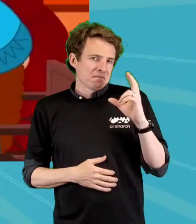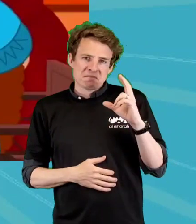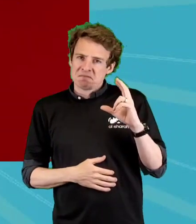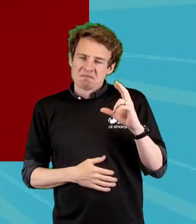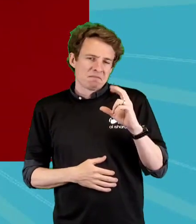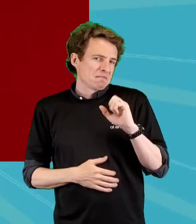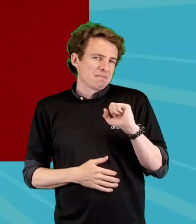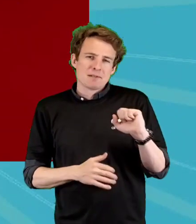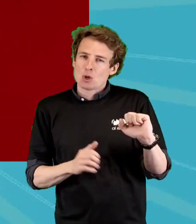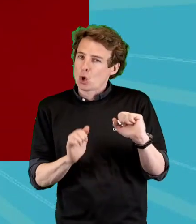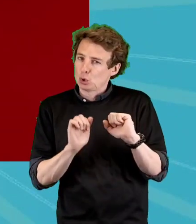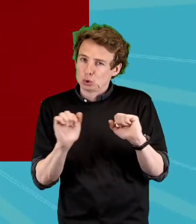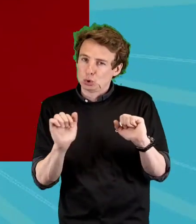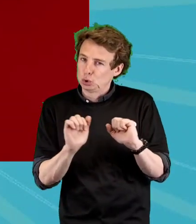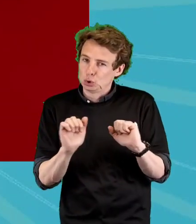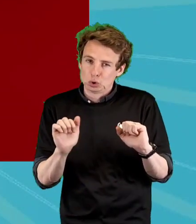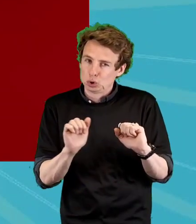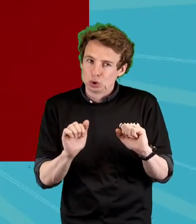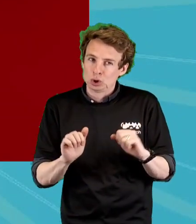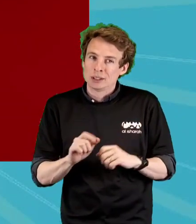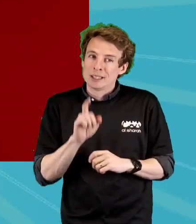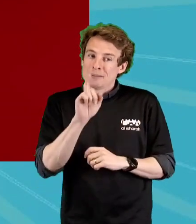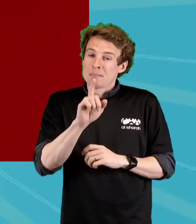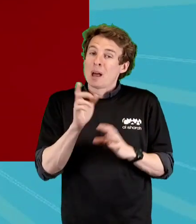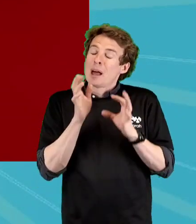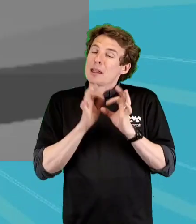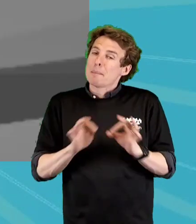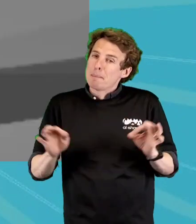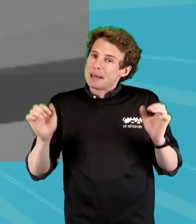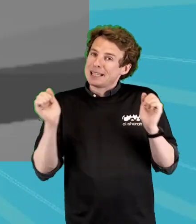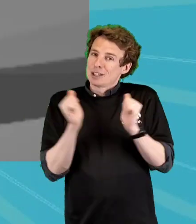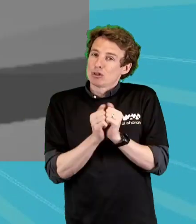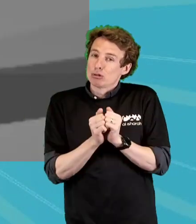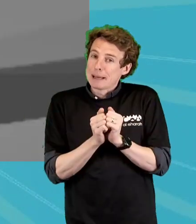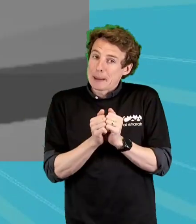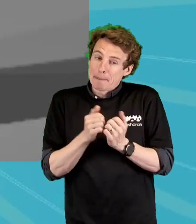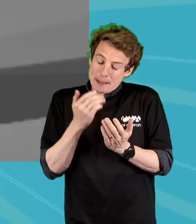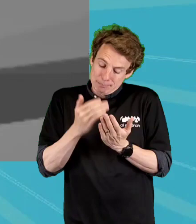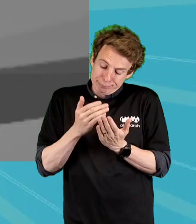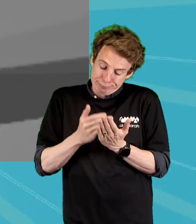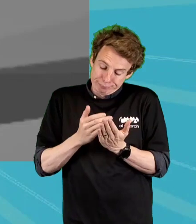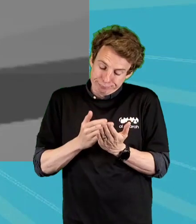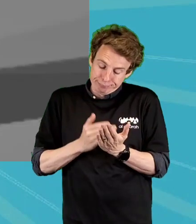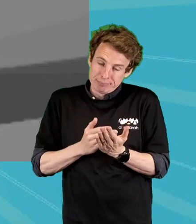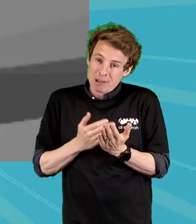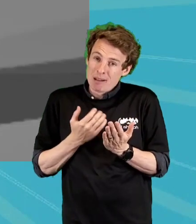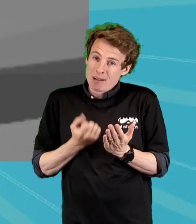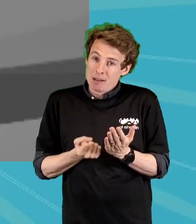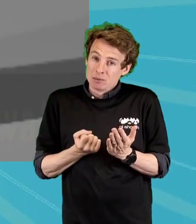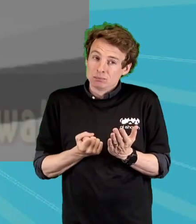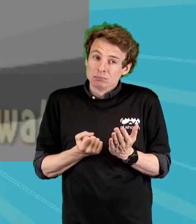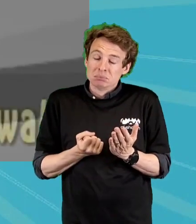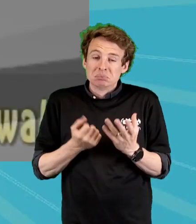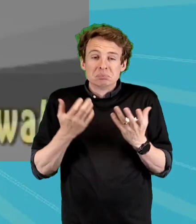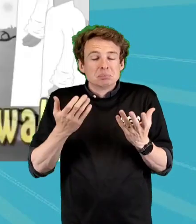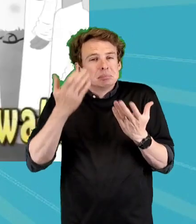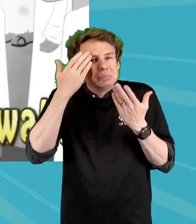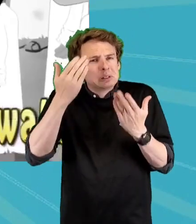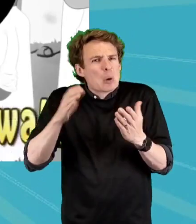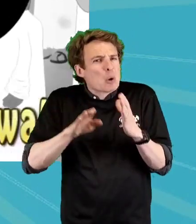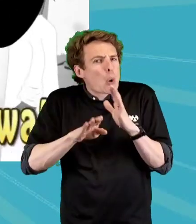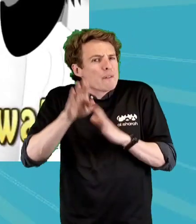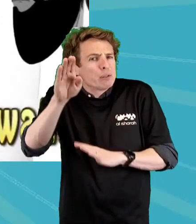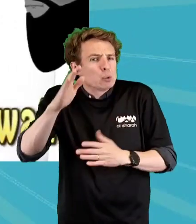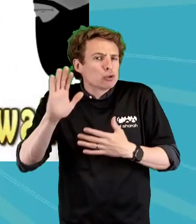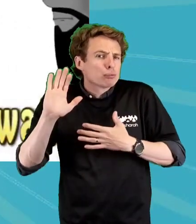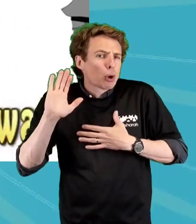promises? Abu Sufyan said, not yet, but they are in the Hudaybiyah peace agreement, so he